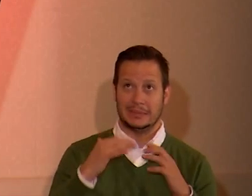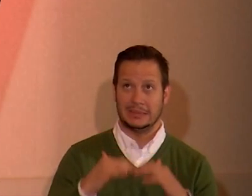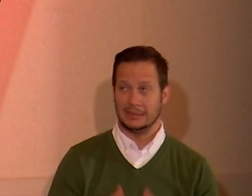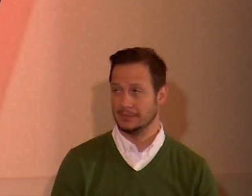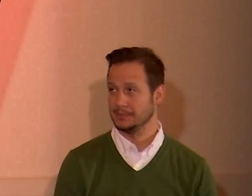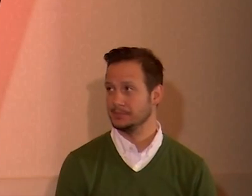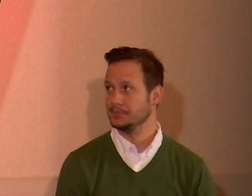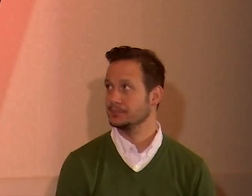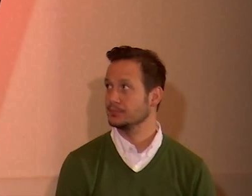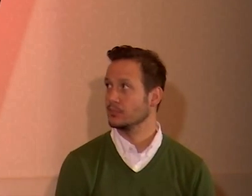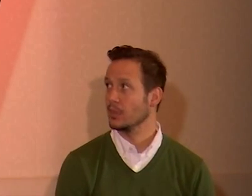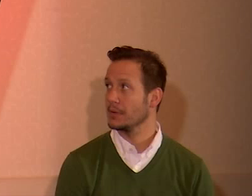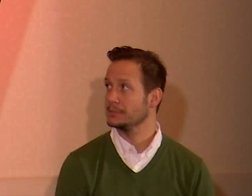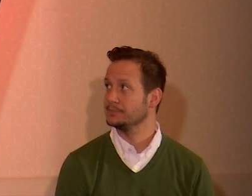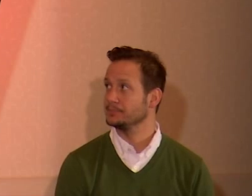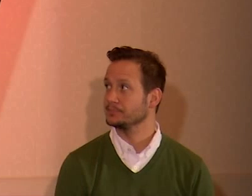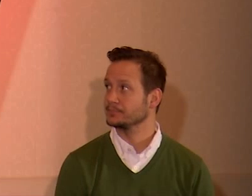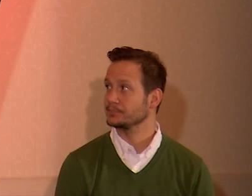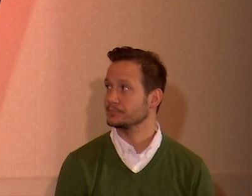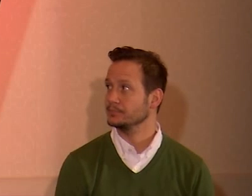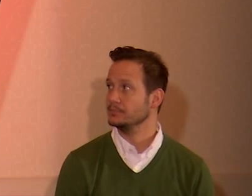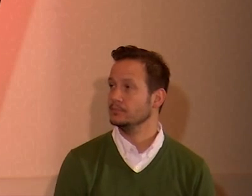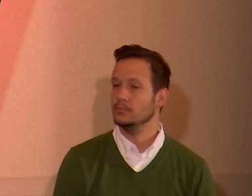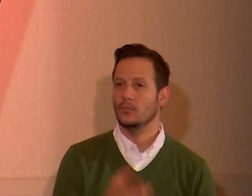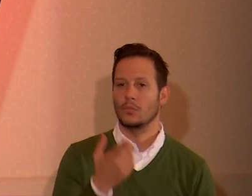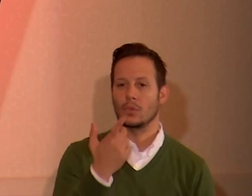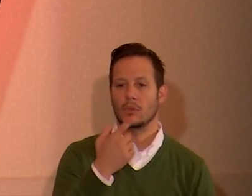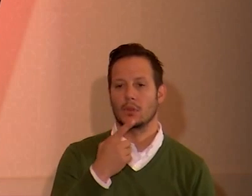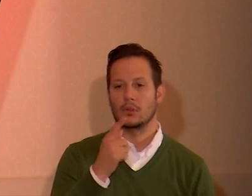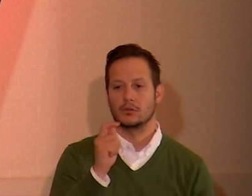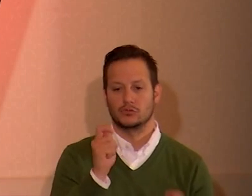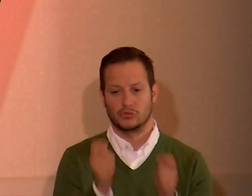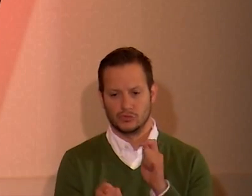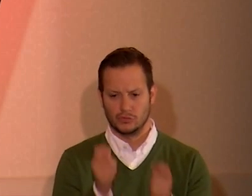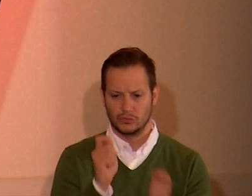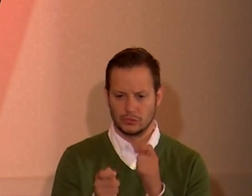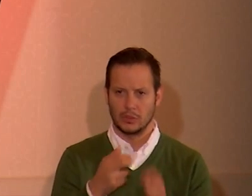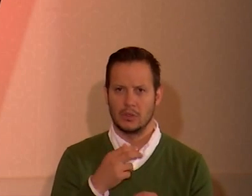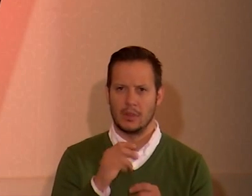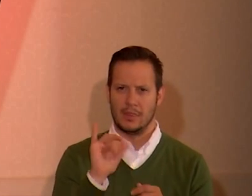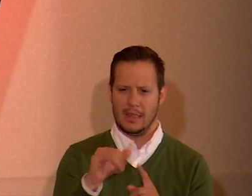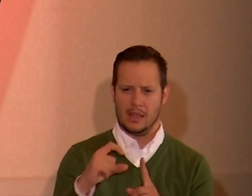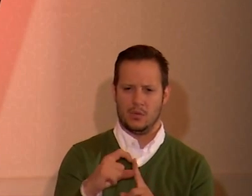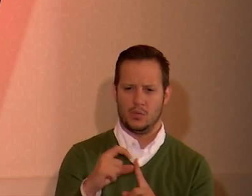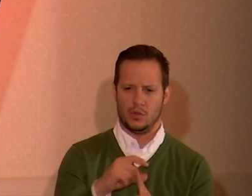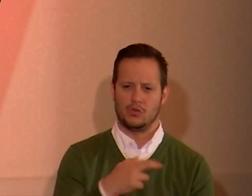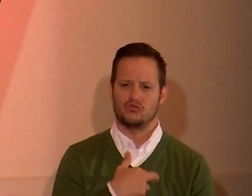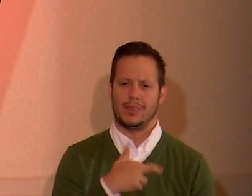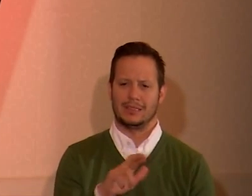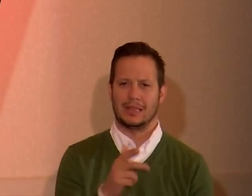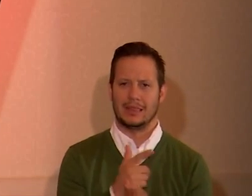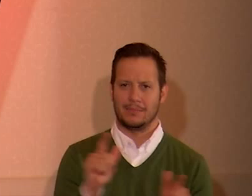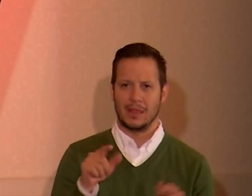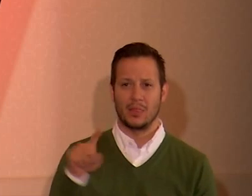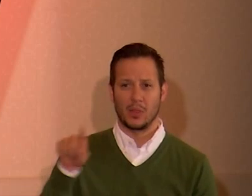In a very egregious example of what it is to alter the meaning of religious liberty, these are the people who believe that